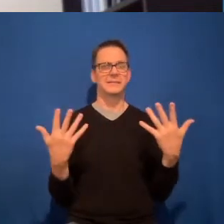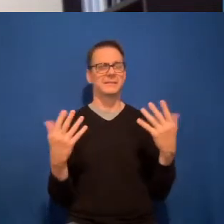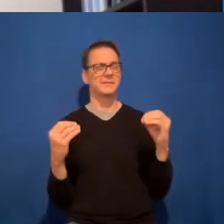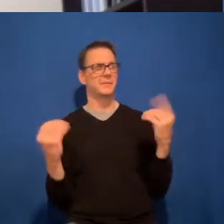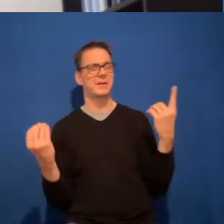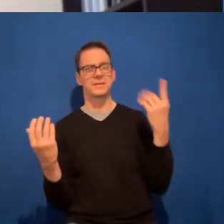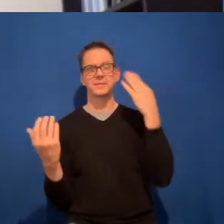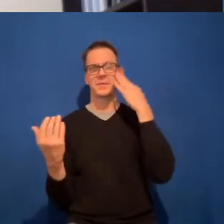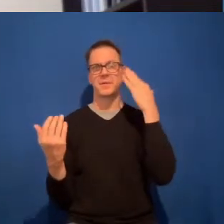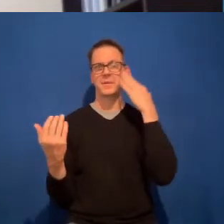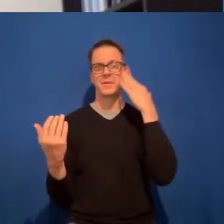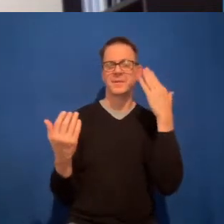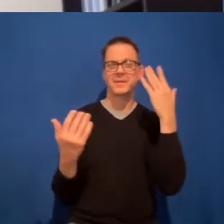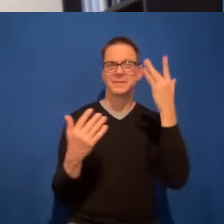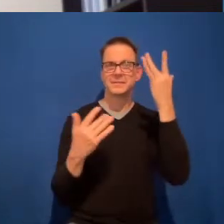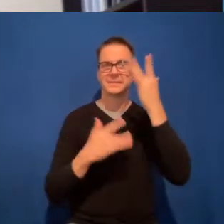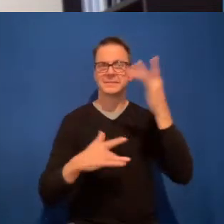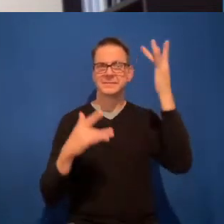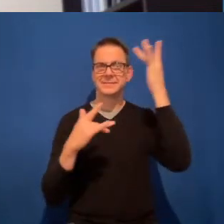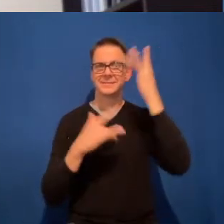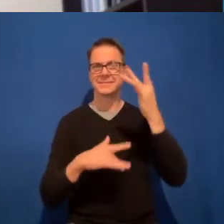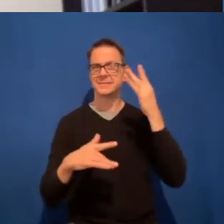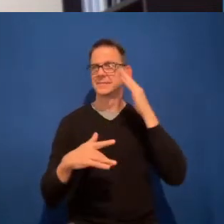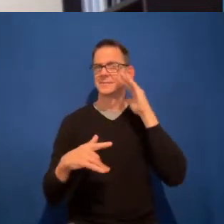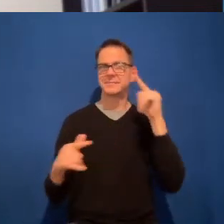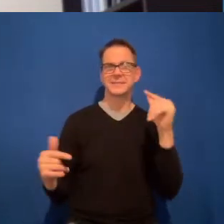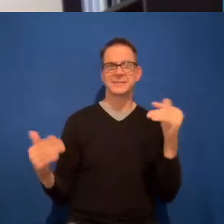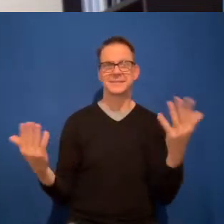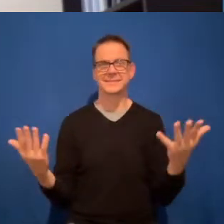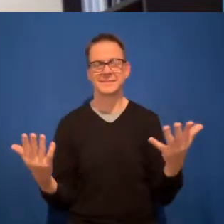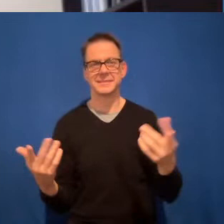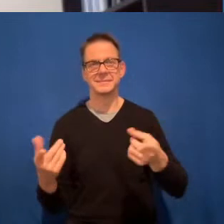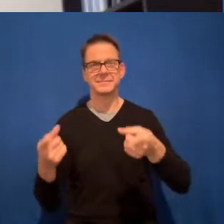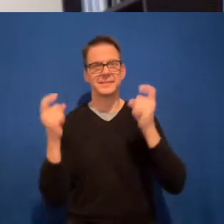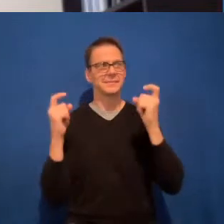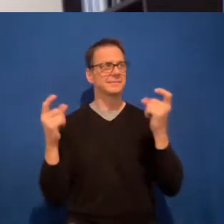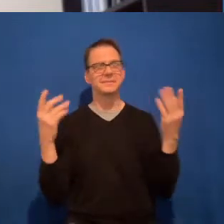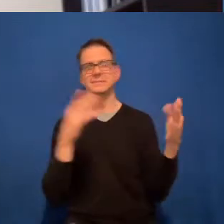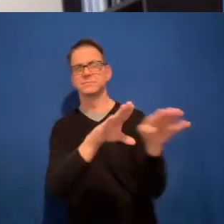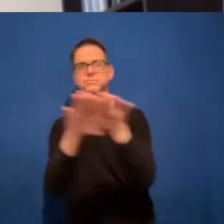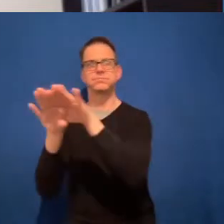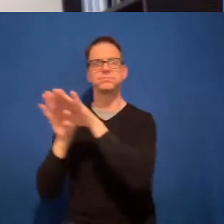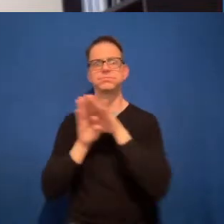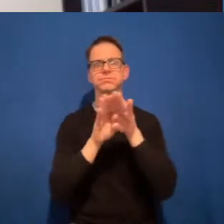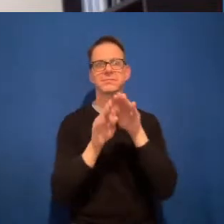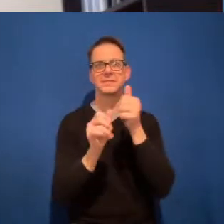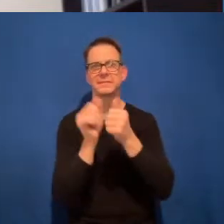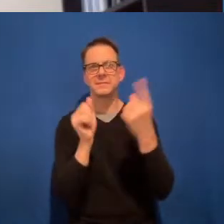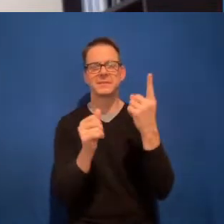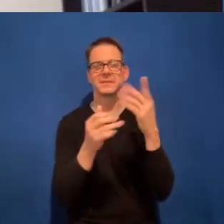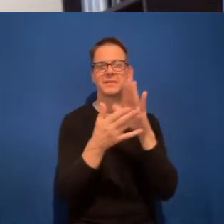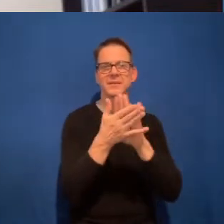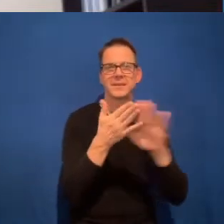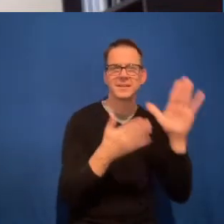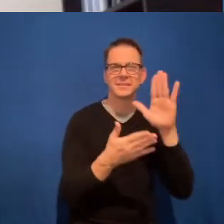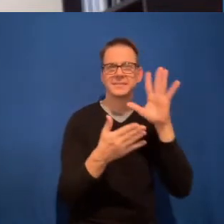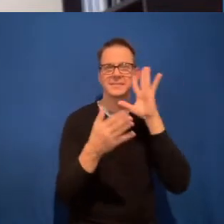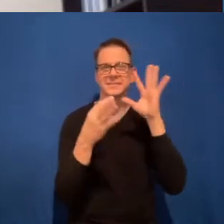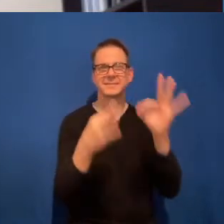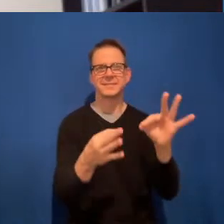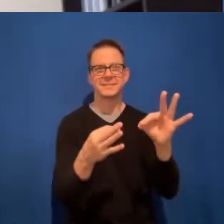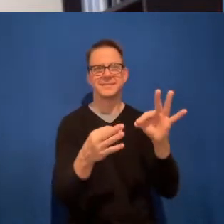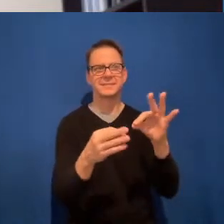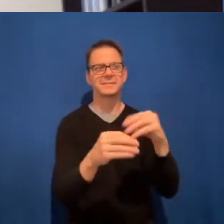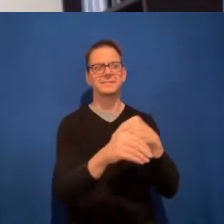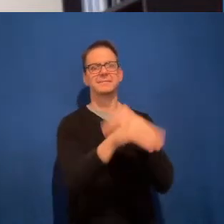expect. And so we quickly shut everything down. Our college recommended that we go virtual, and I think we all kind of did our best to do so.